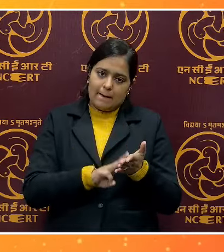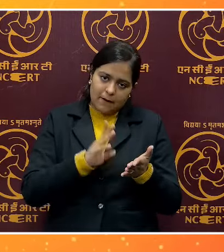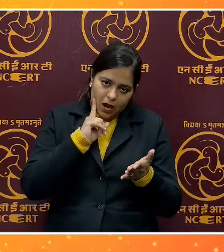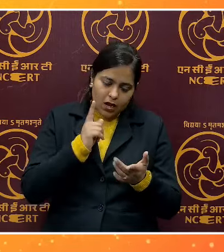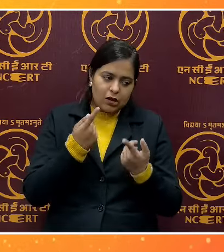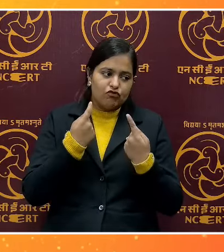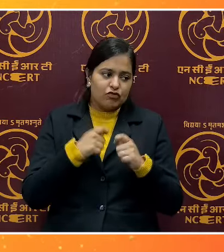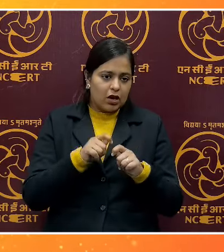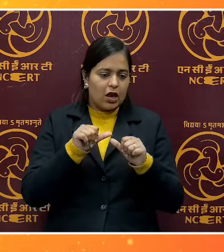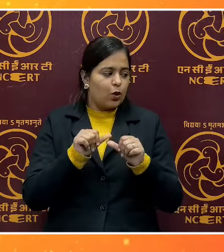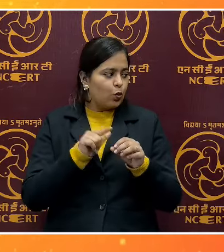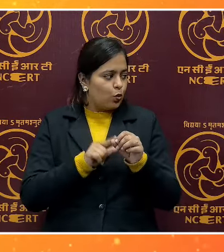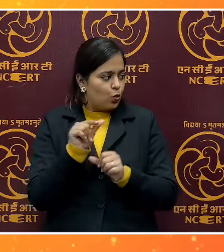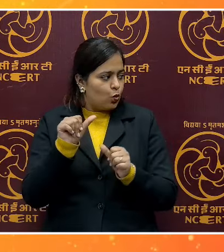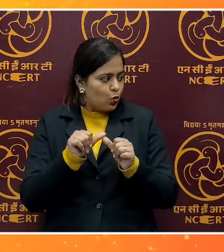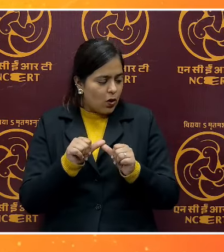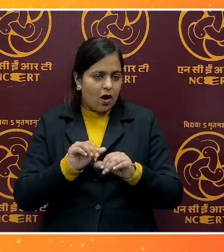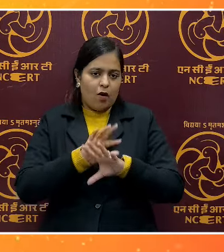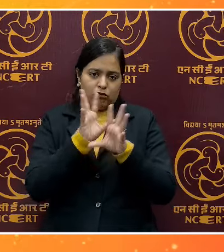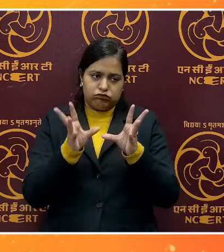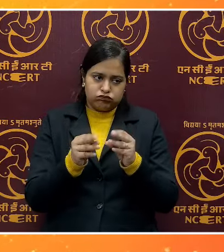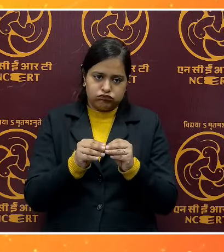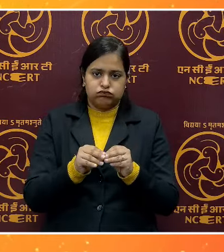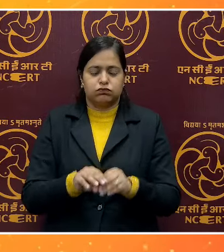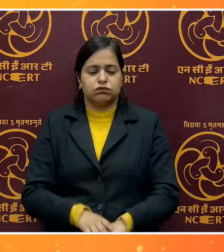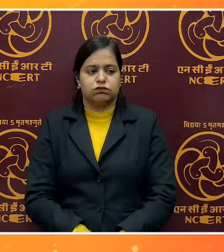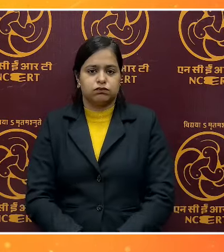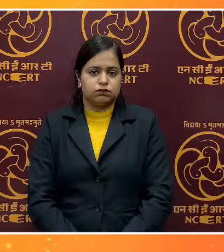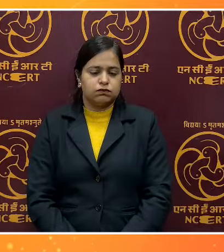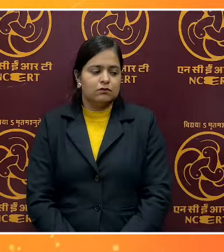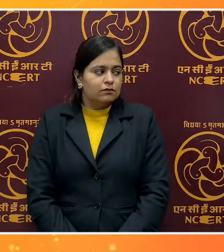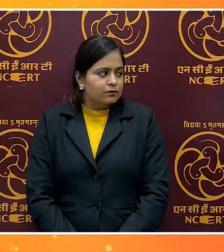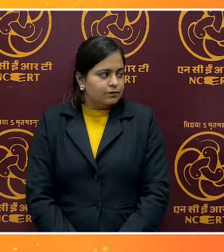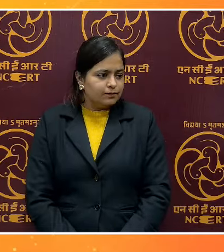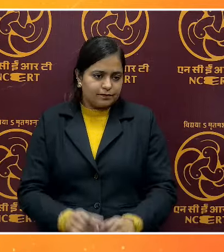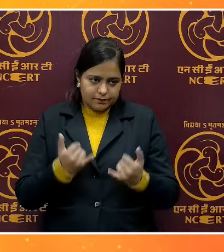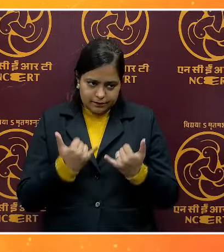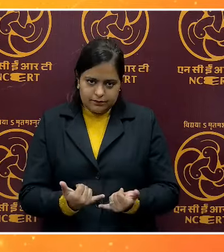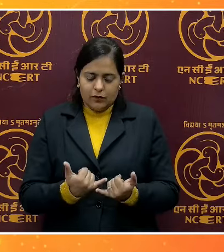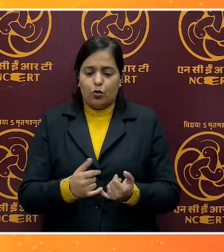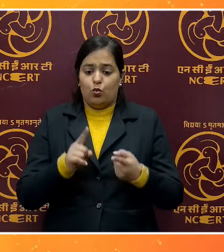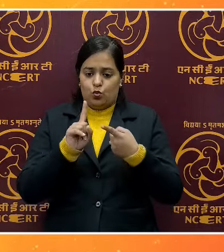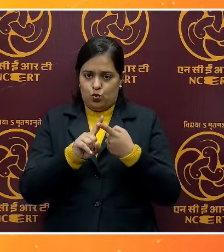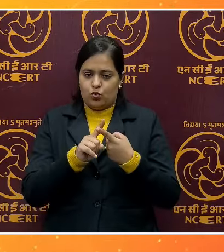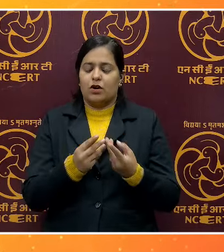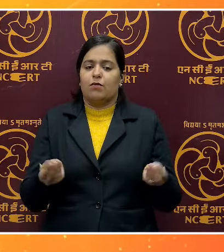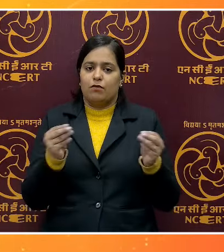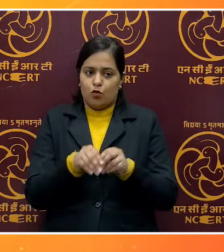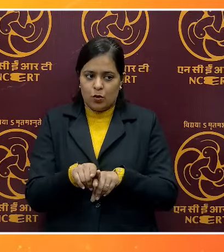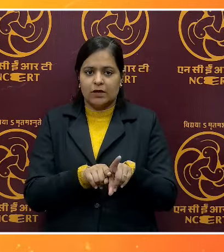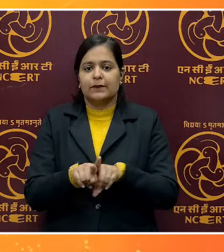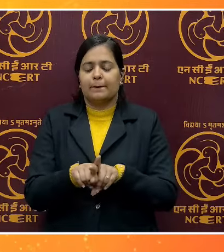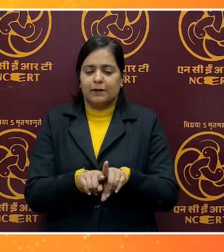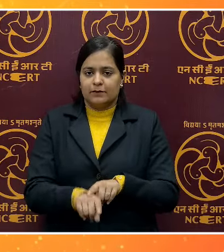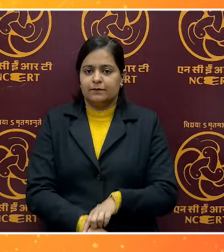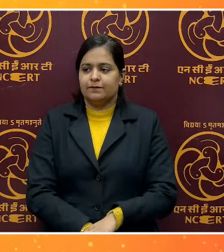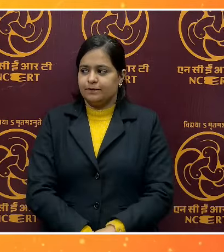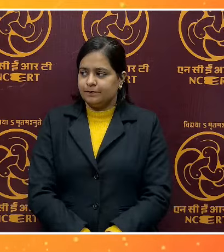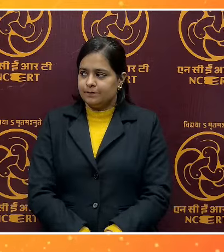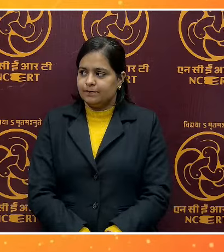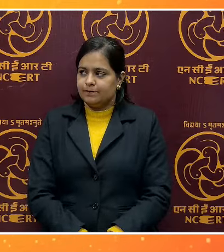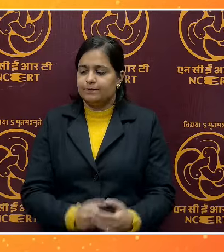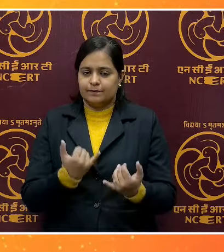chromium, third chloride. Now, take one more example, that